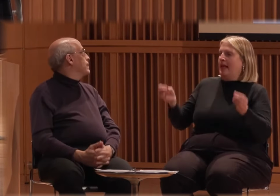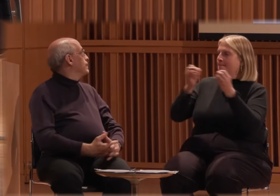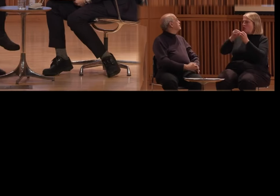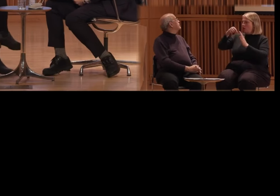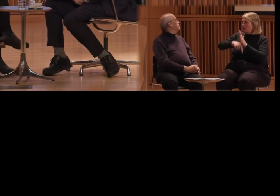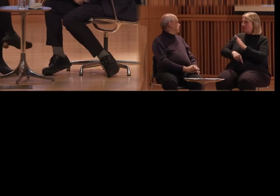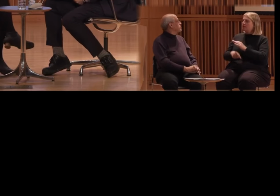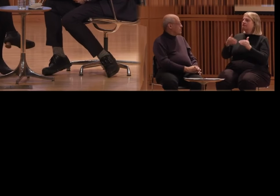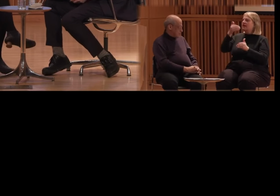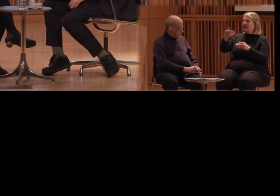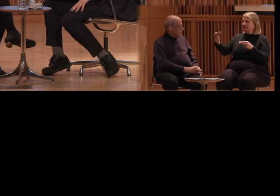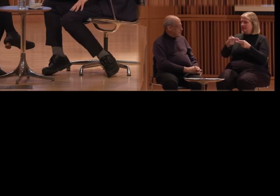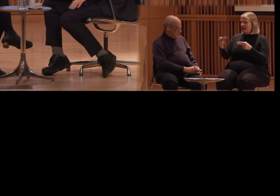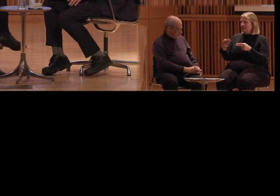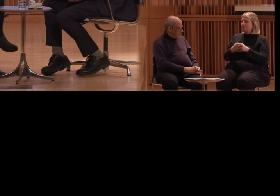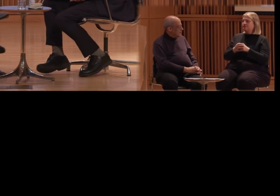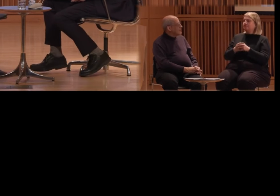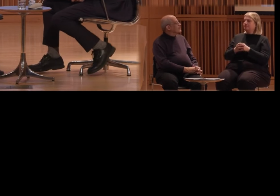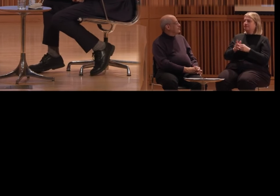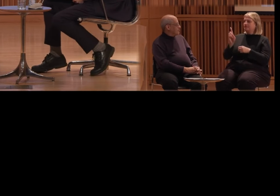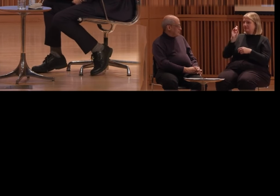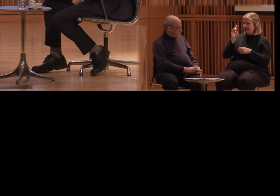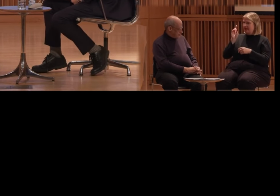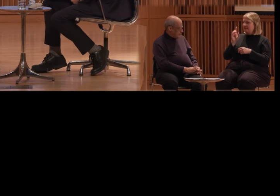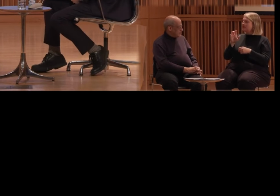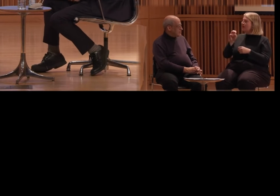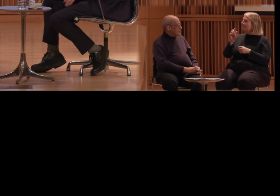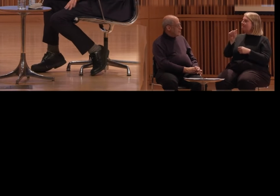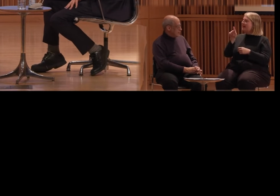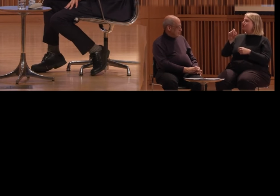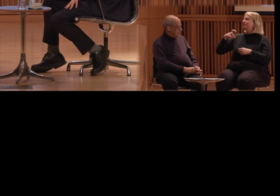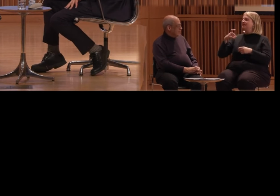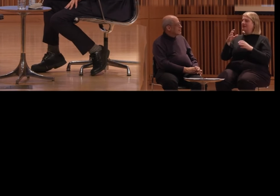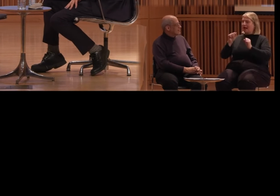right? So this was a little matrix I made up,